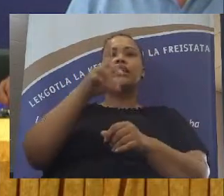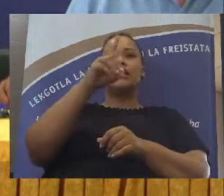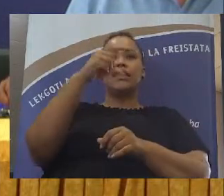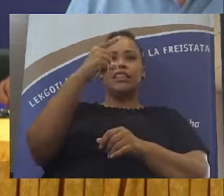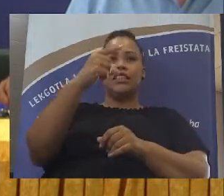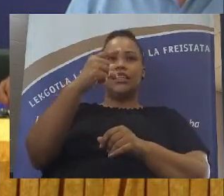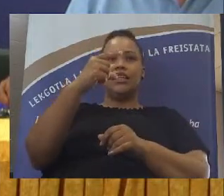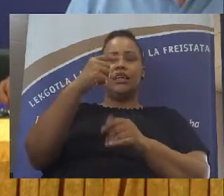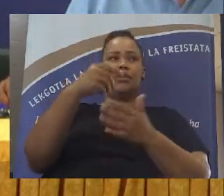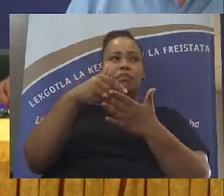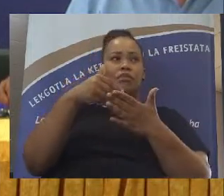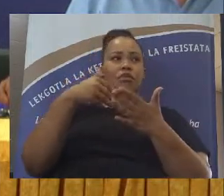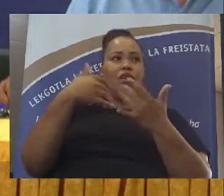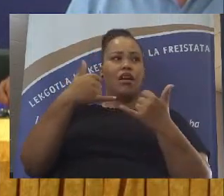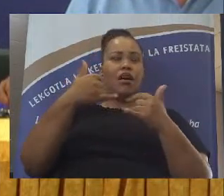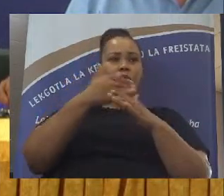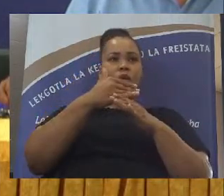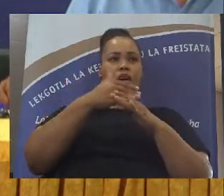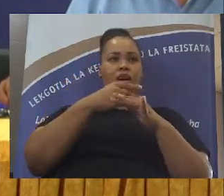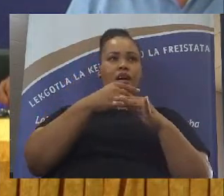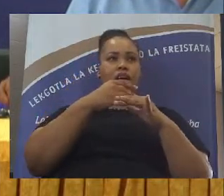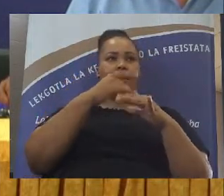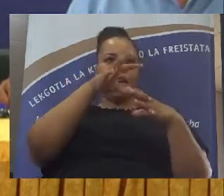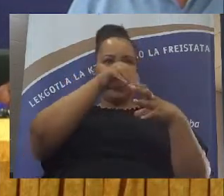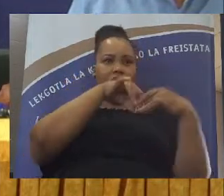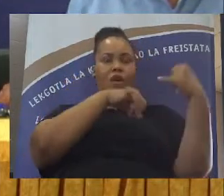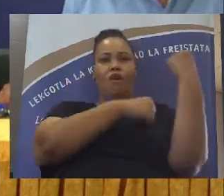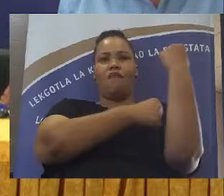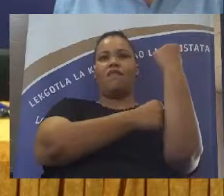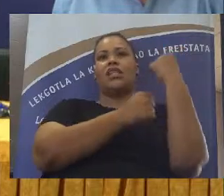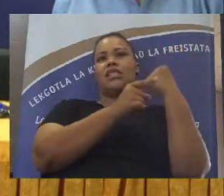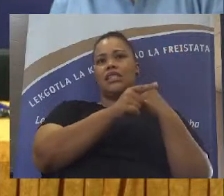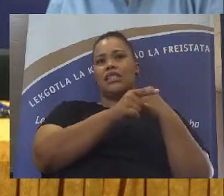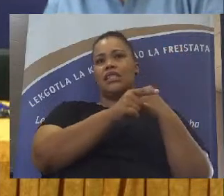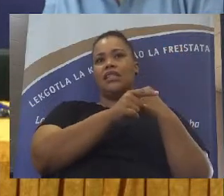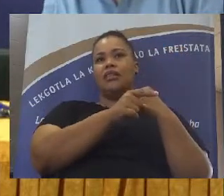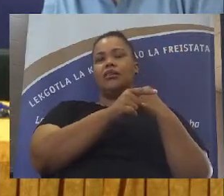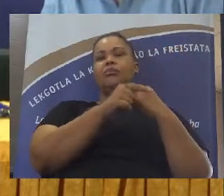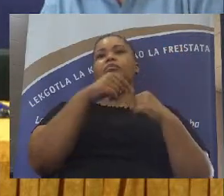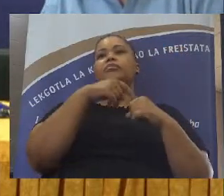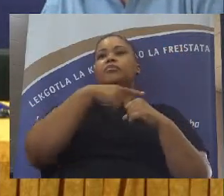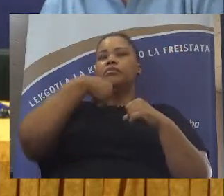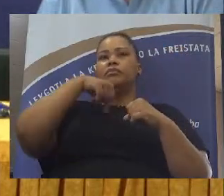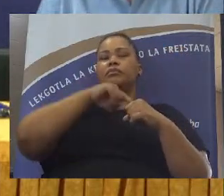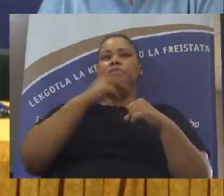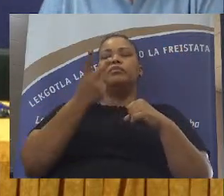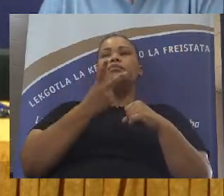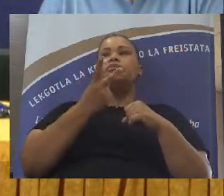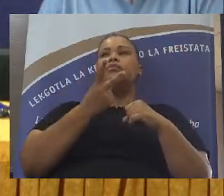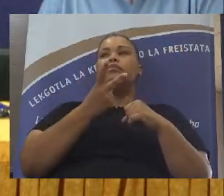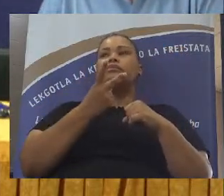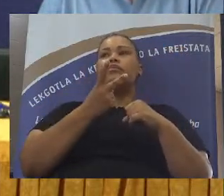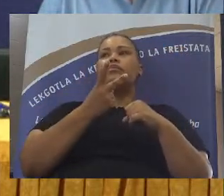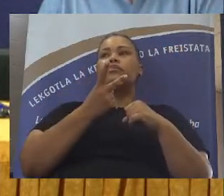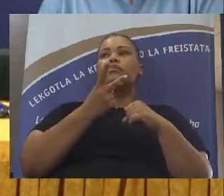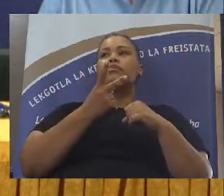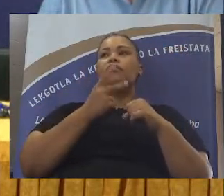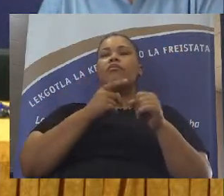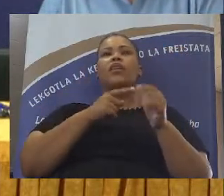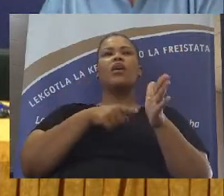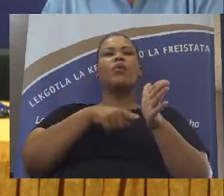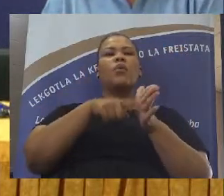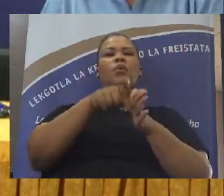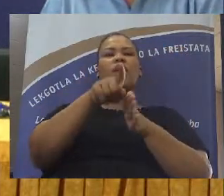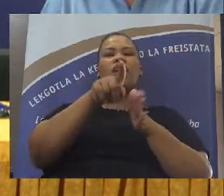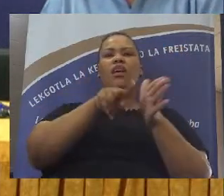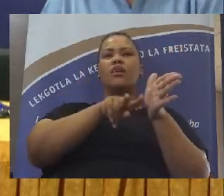is currently in that office. He's running that office. And we are also, within the next week or two, we